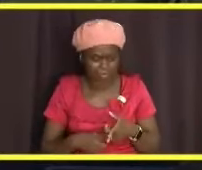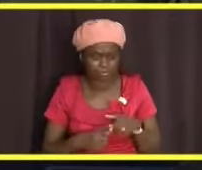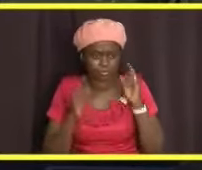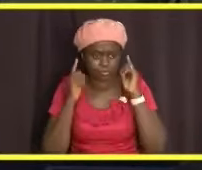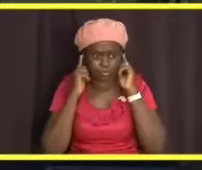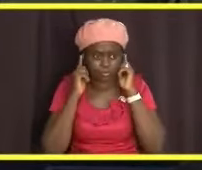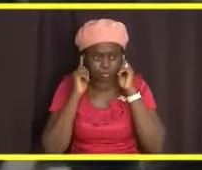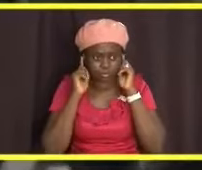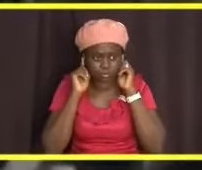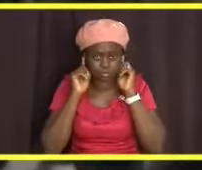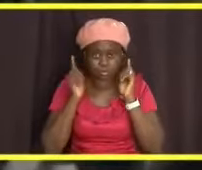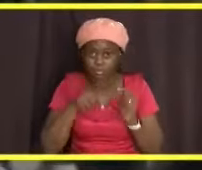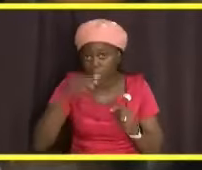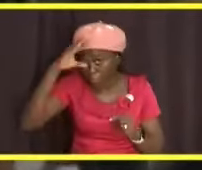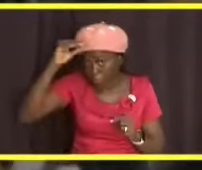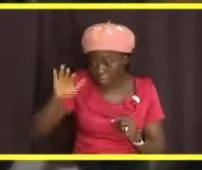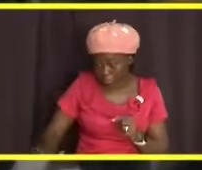was very zealous.